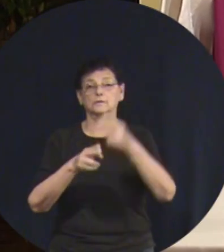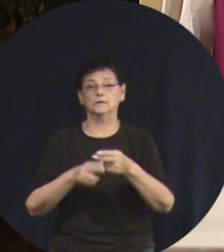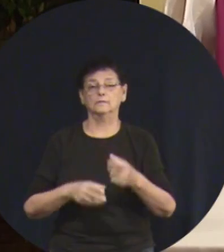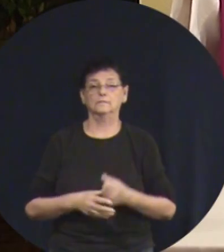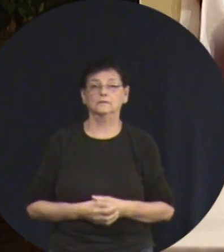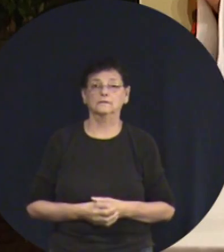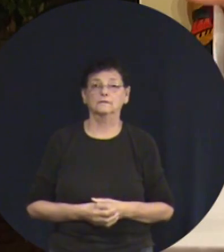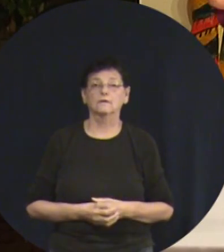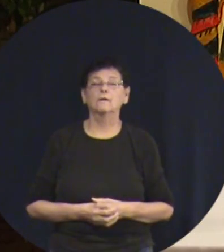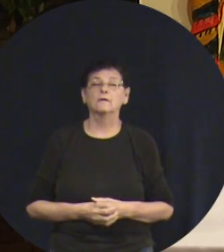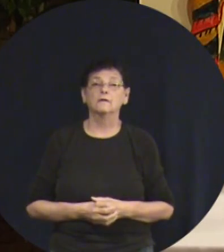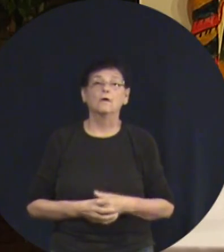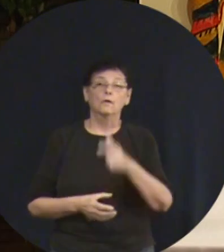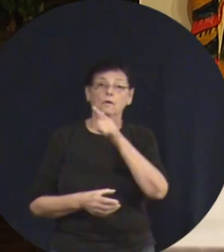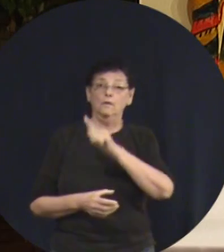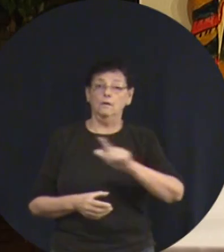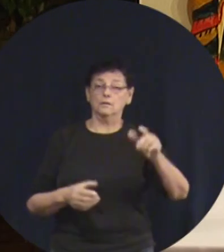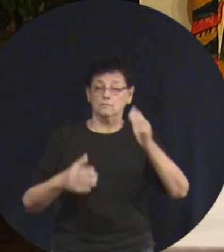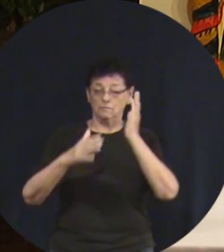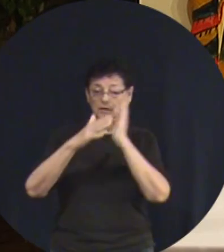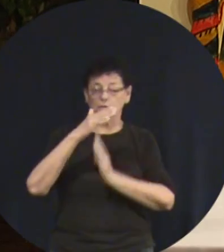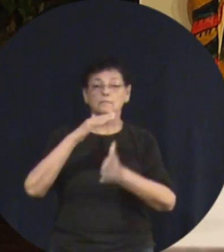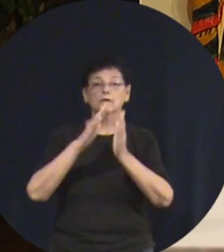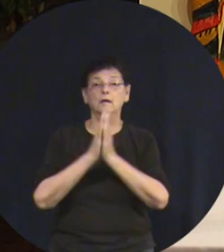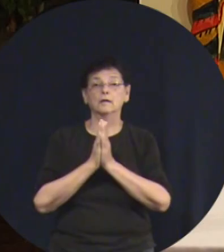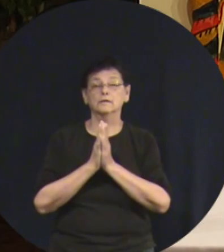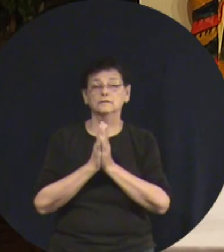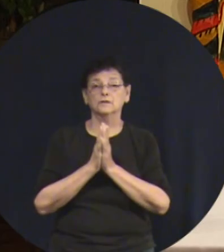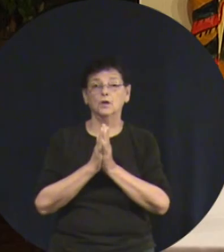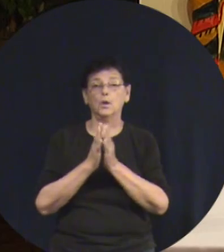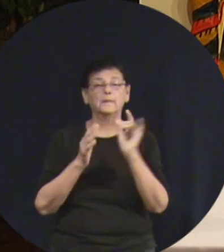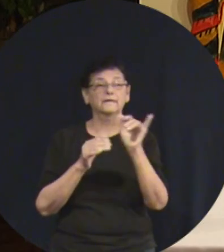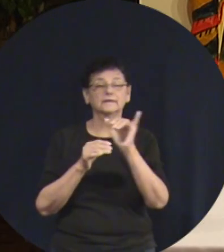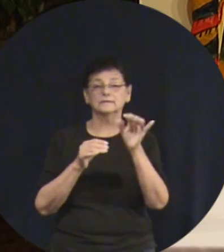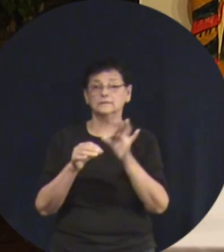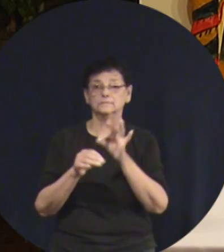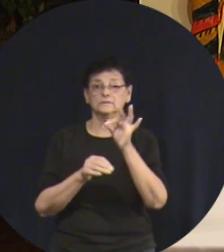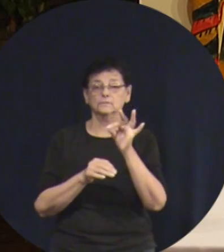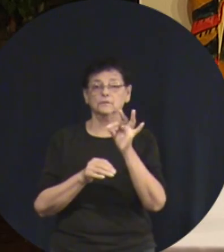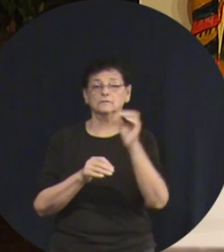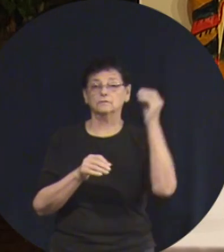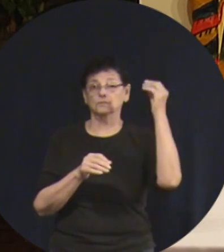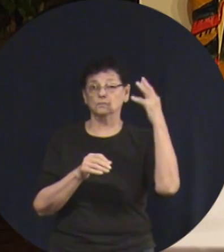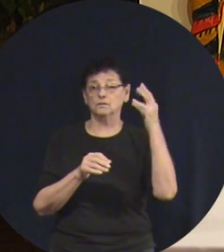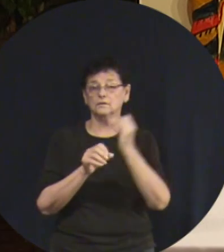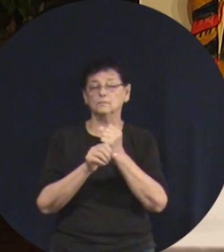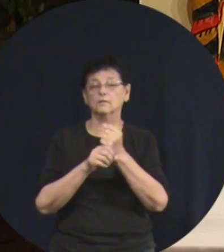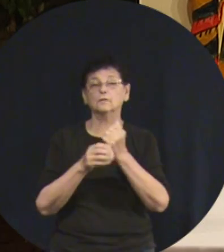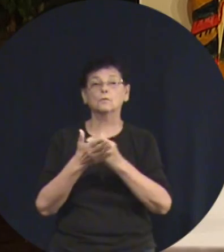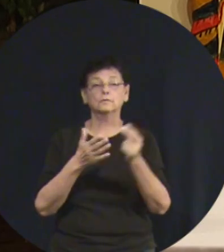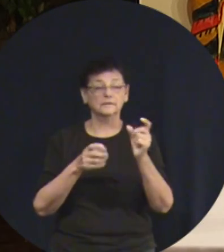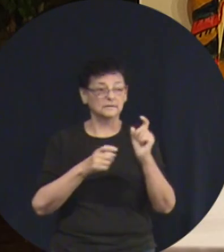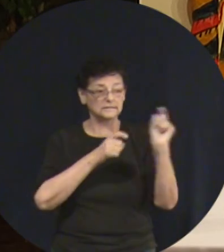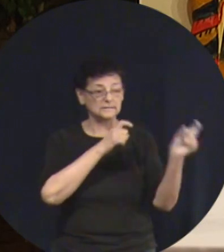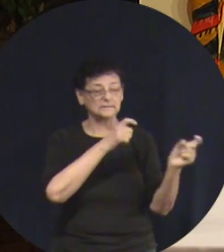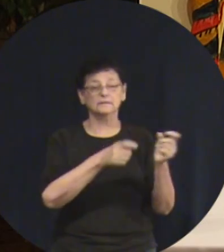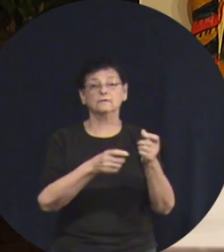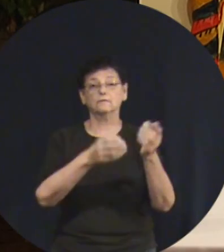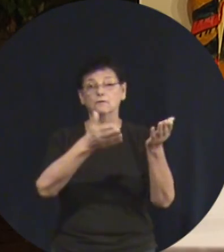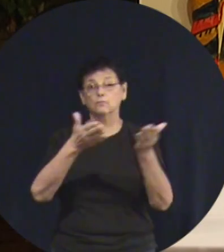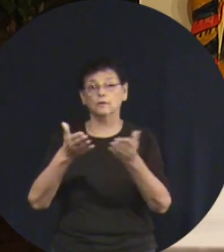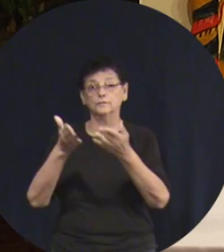name. Therefore, O Lord, we humbly implore you, by the same Spirit, graciously make holy these gifts